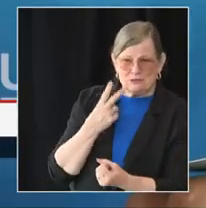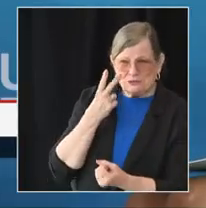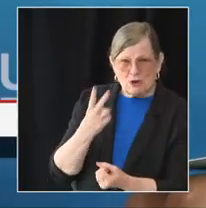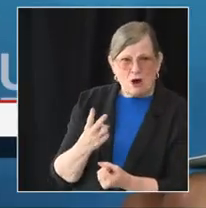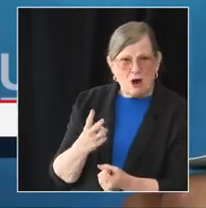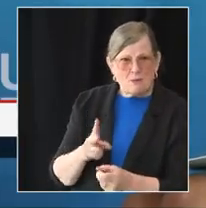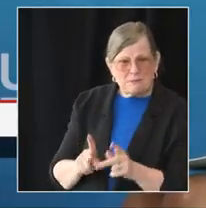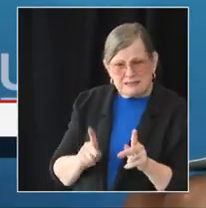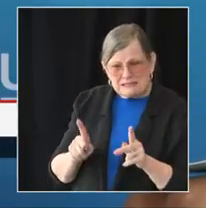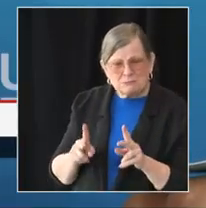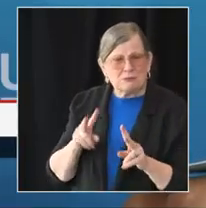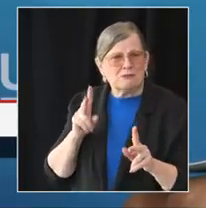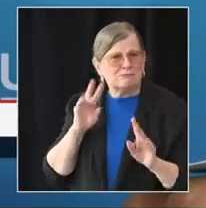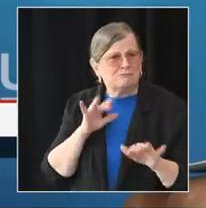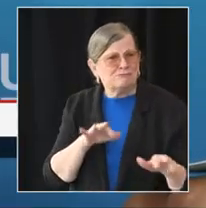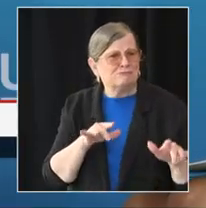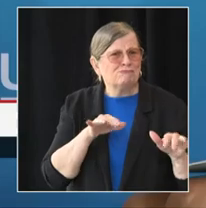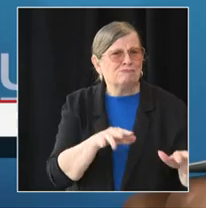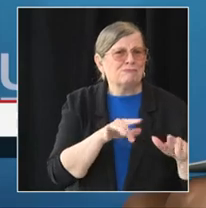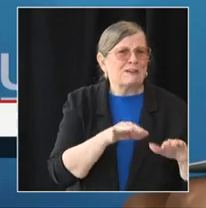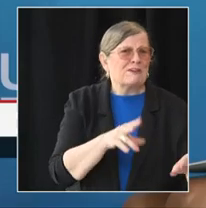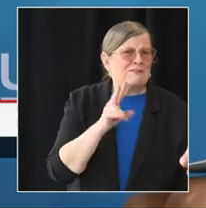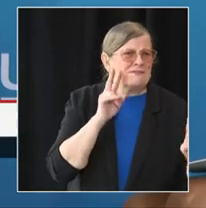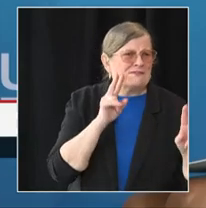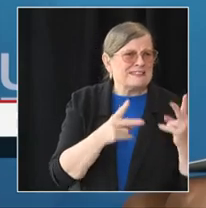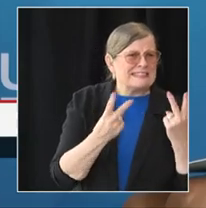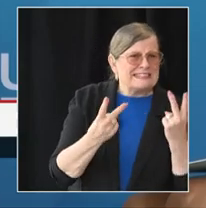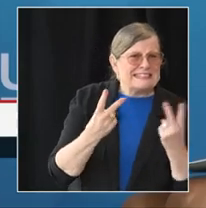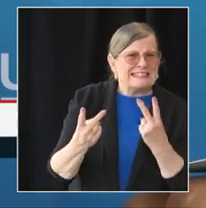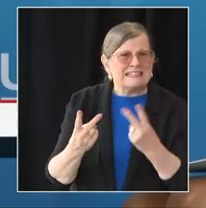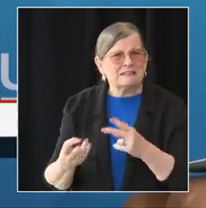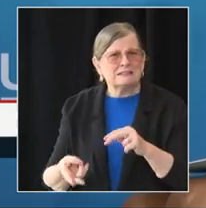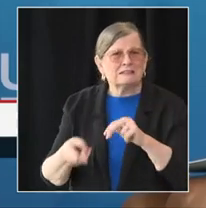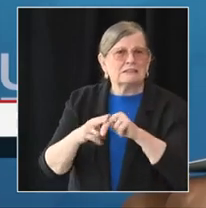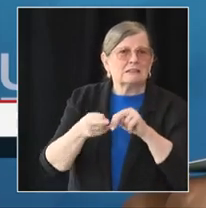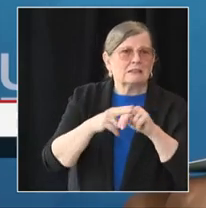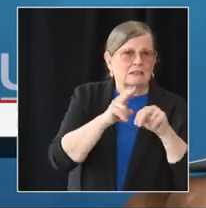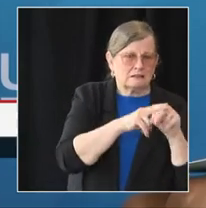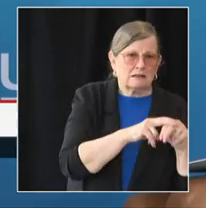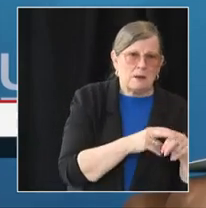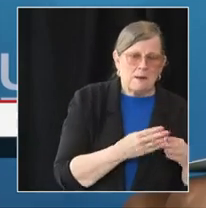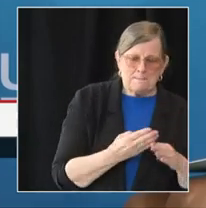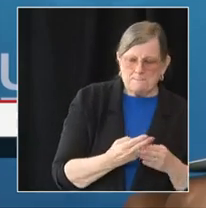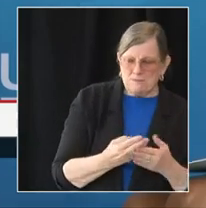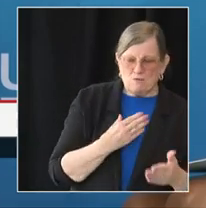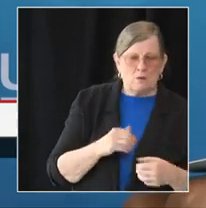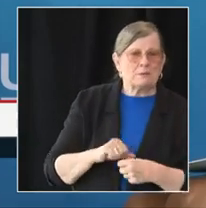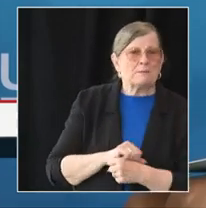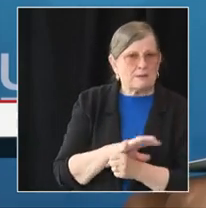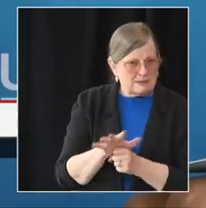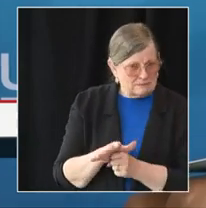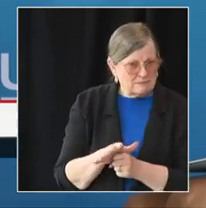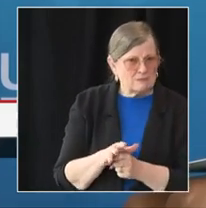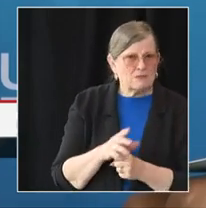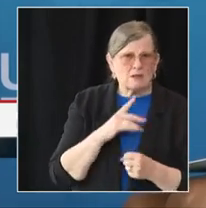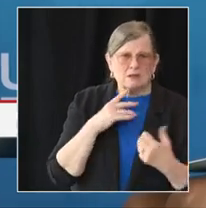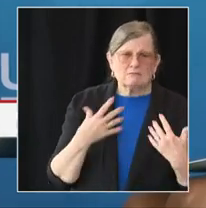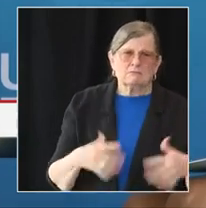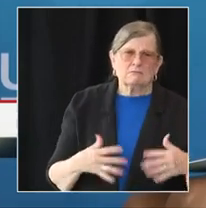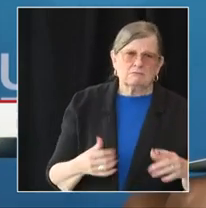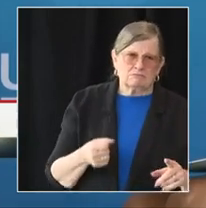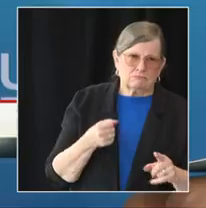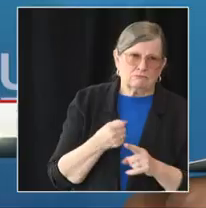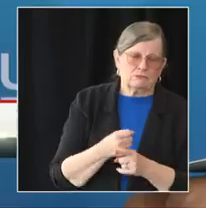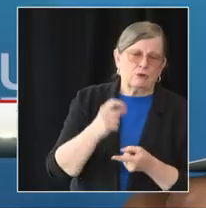from pre-pandemic tourism numbers. In 2024, we saw the